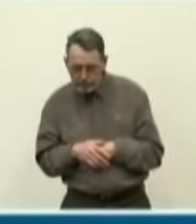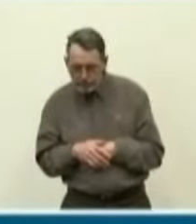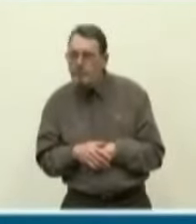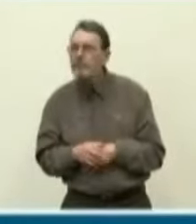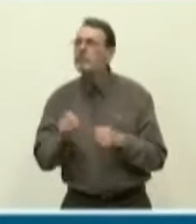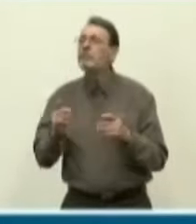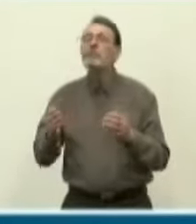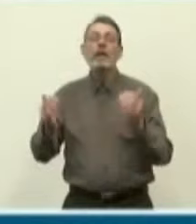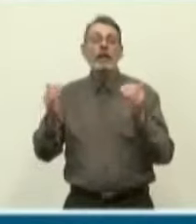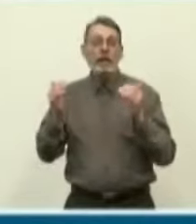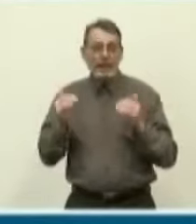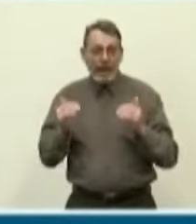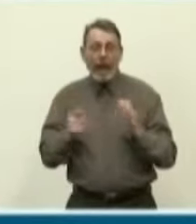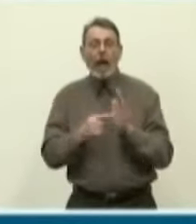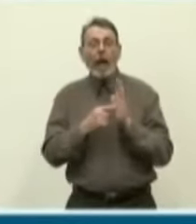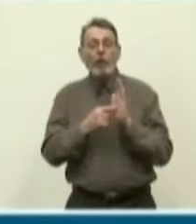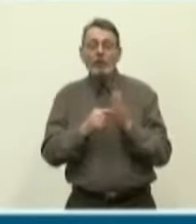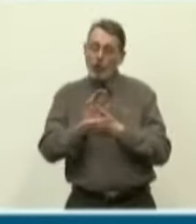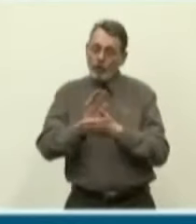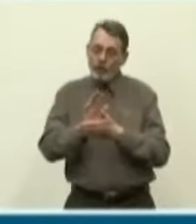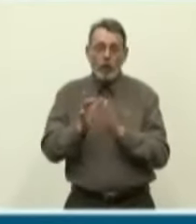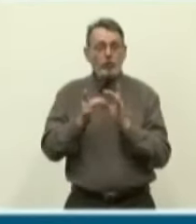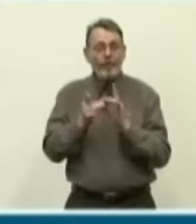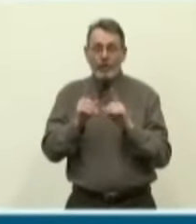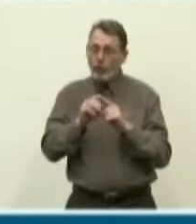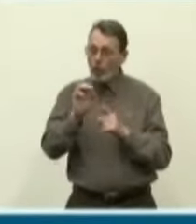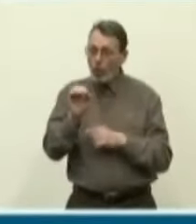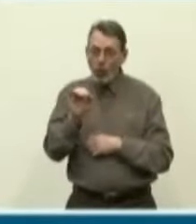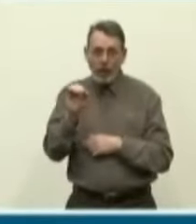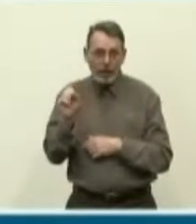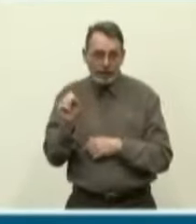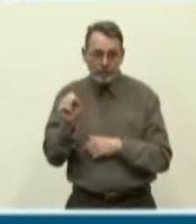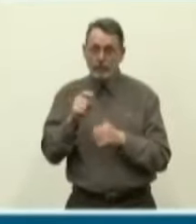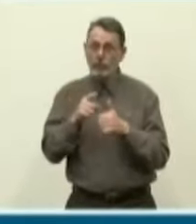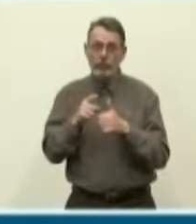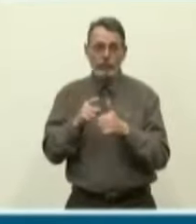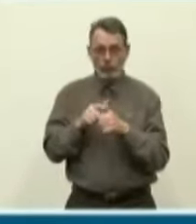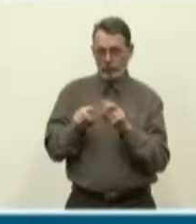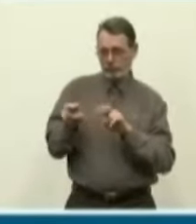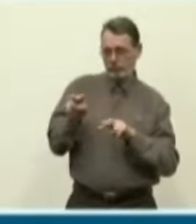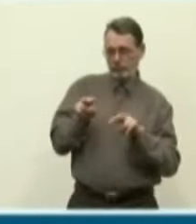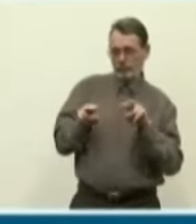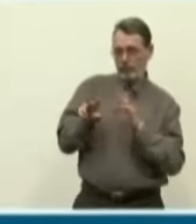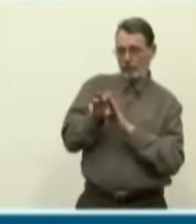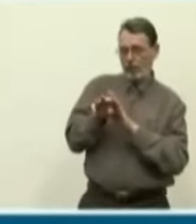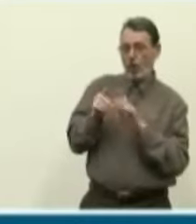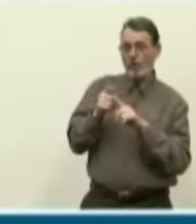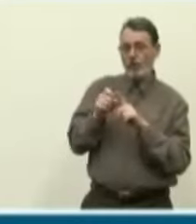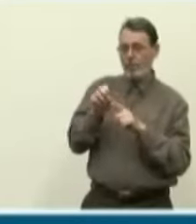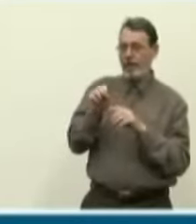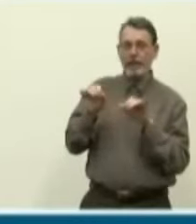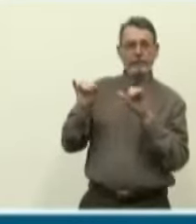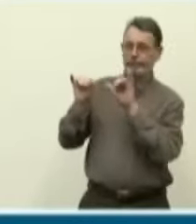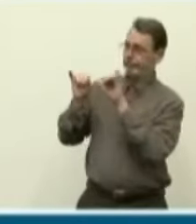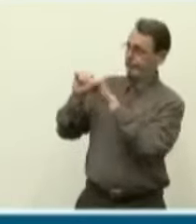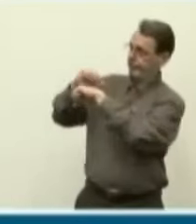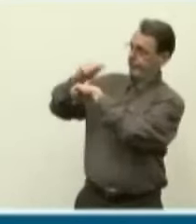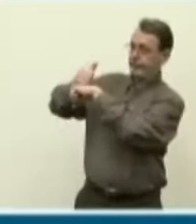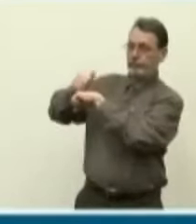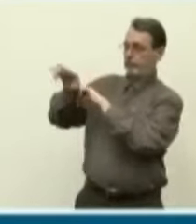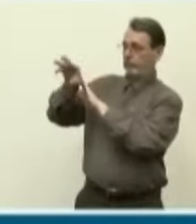I will now play videos related to the officer-involved shooting. The first surveillance video was obtained from a stationary surveillance